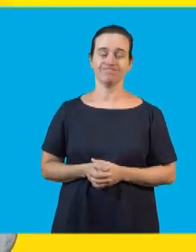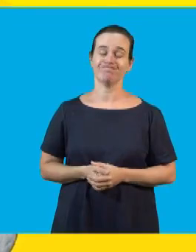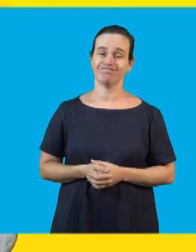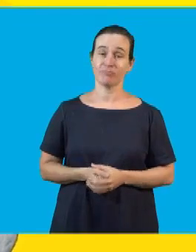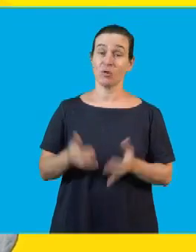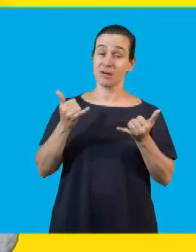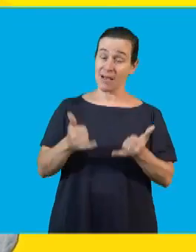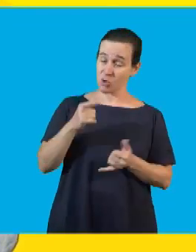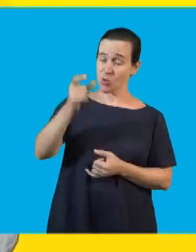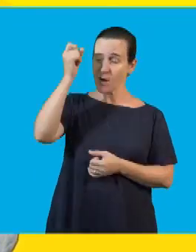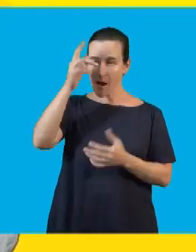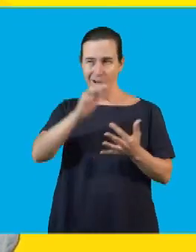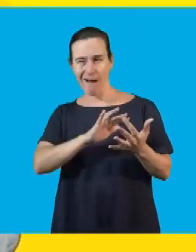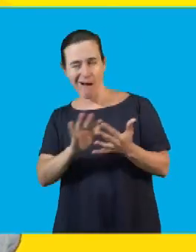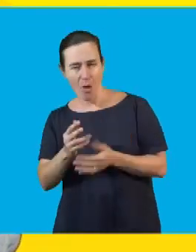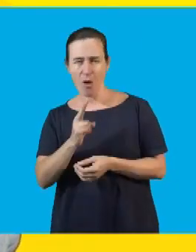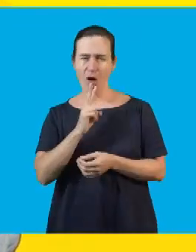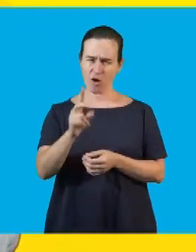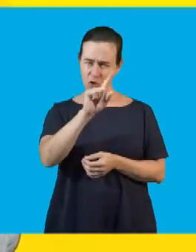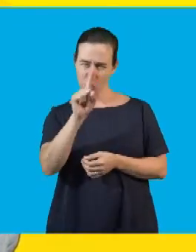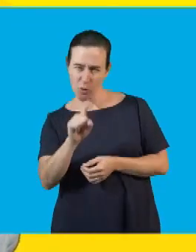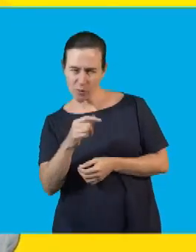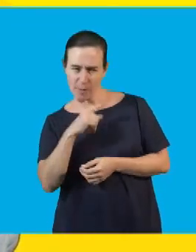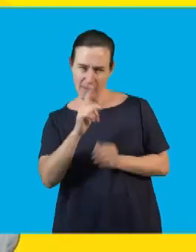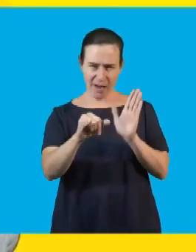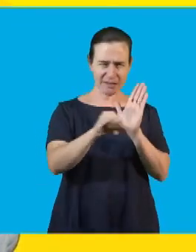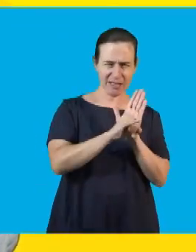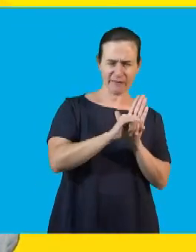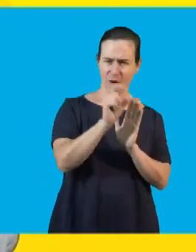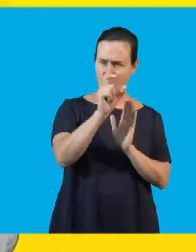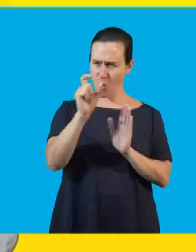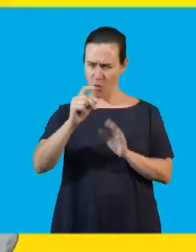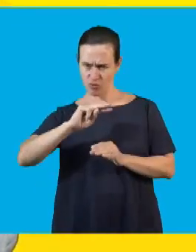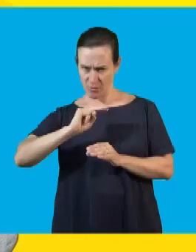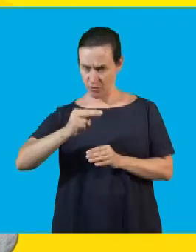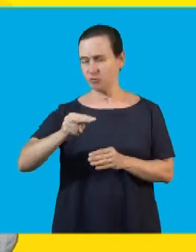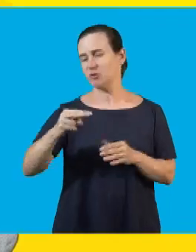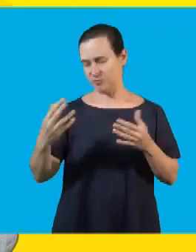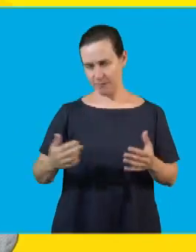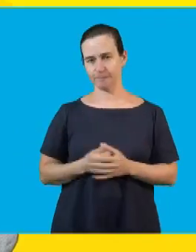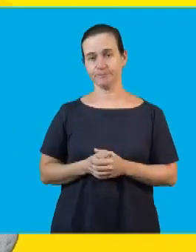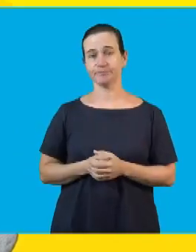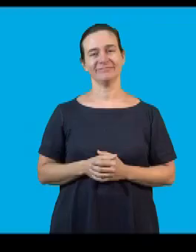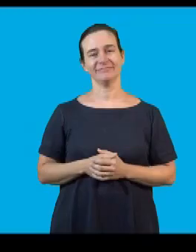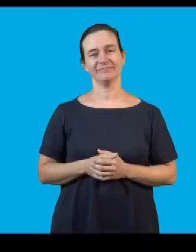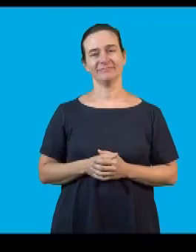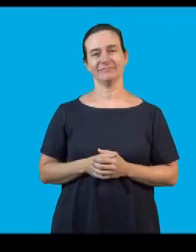conquered how to answer a question where words or diction is repeated. All